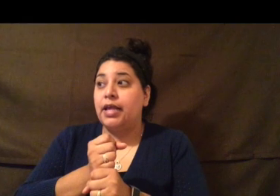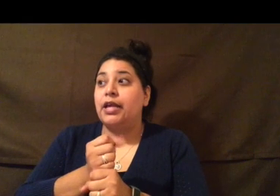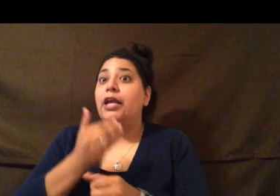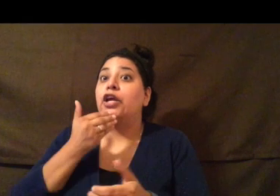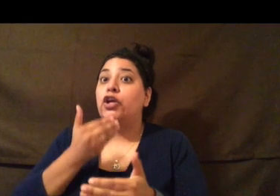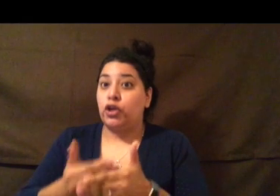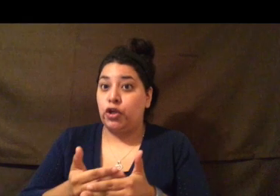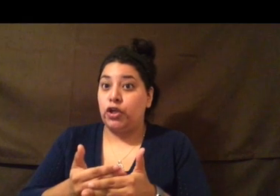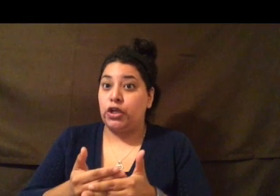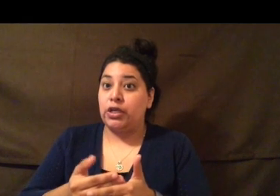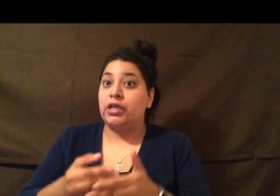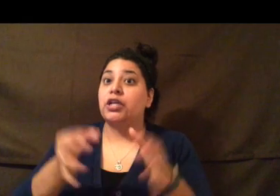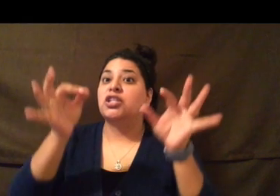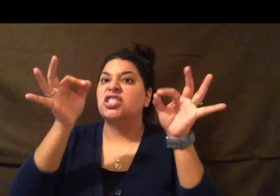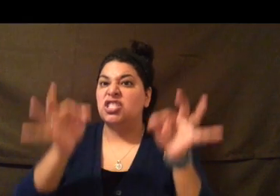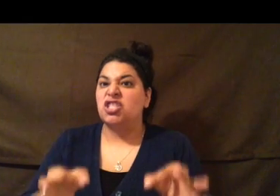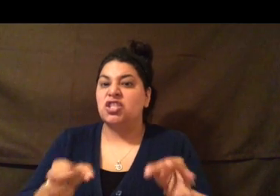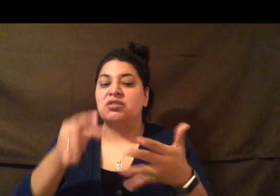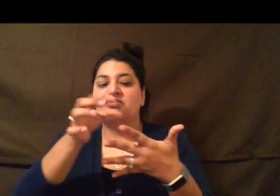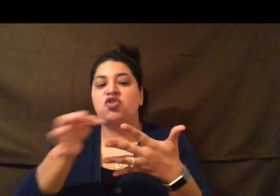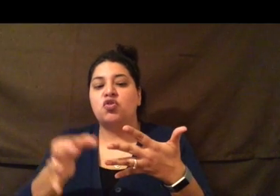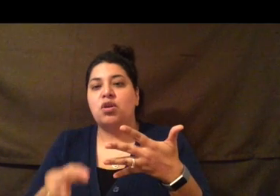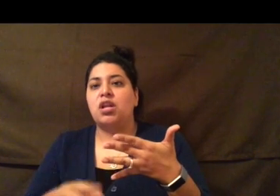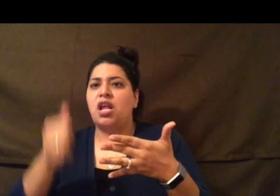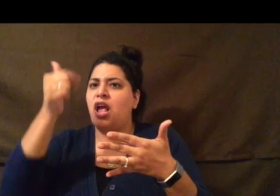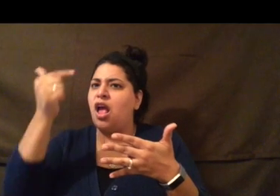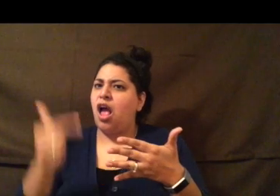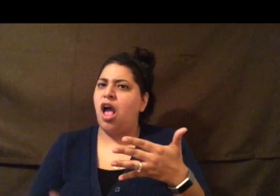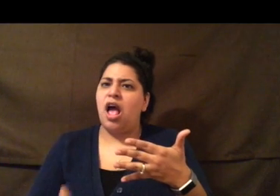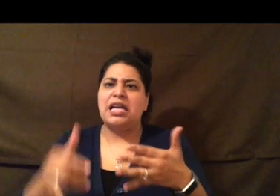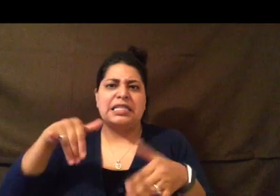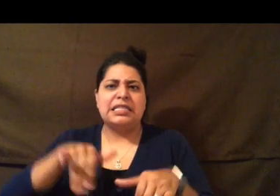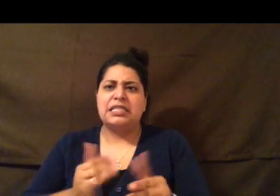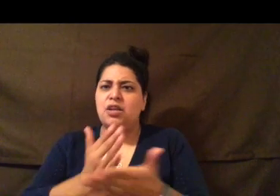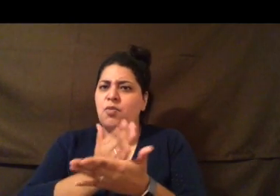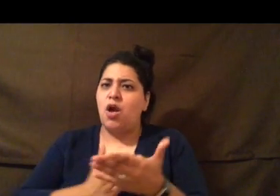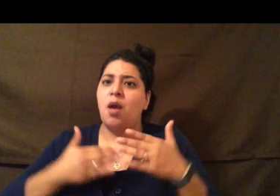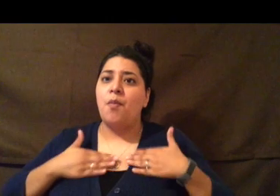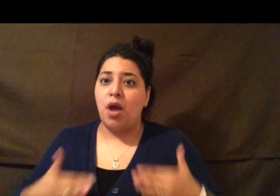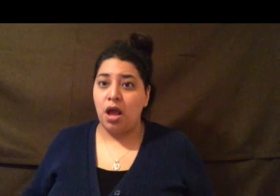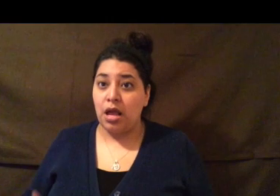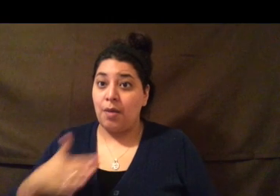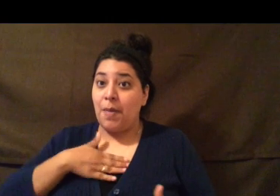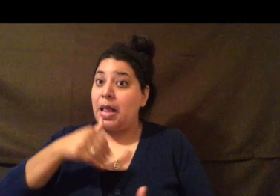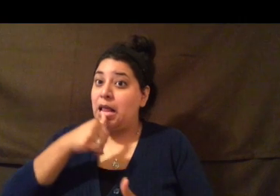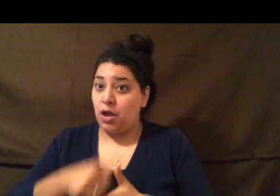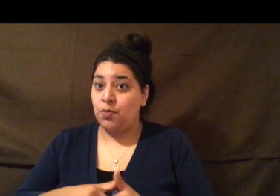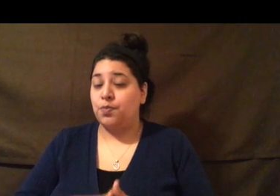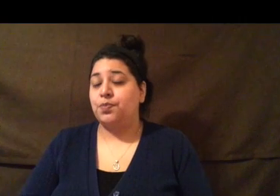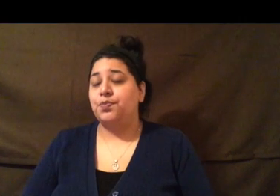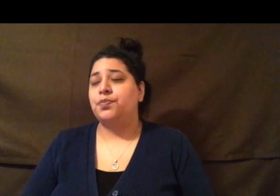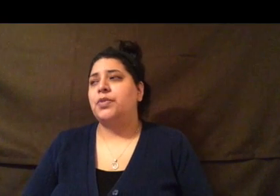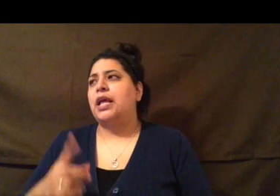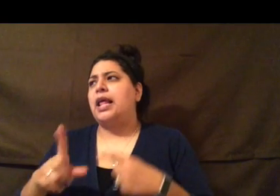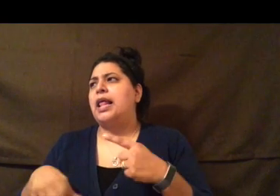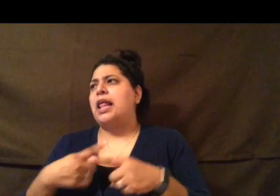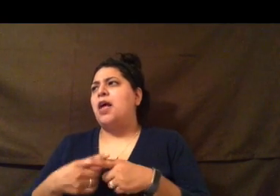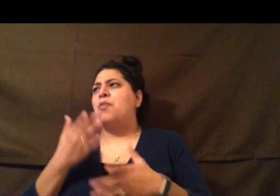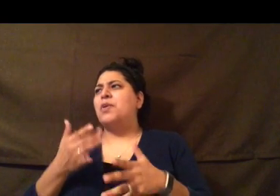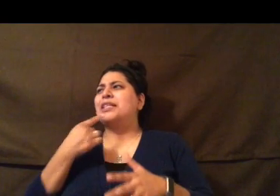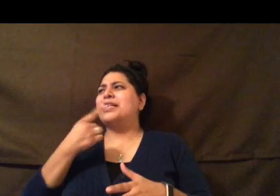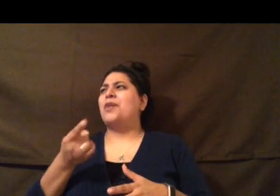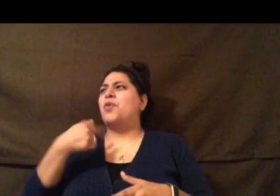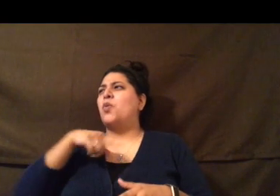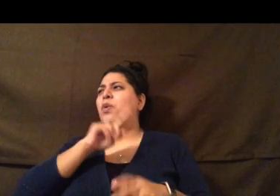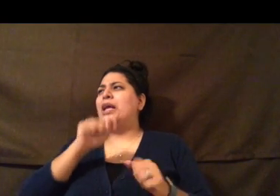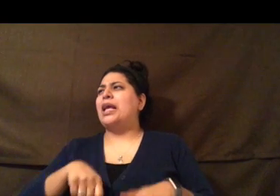making good choices. This is all still part of the body of my letter. And then